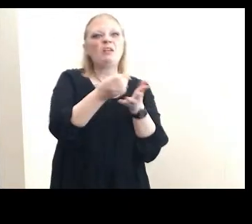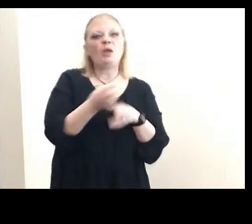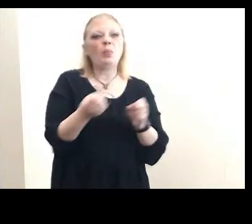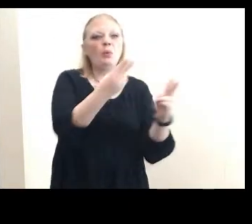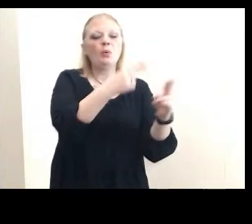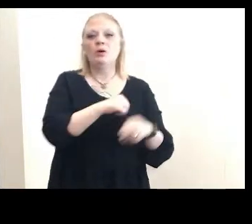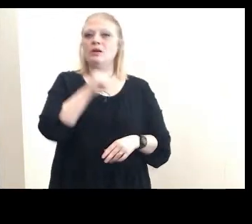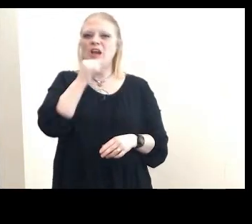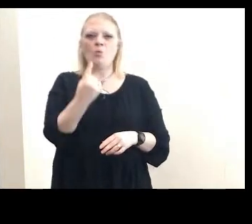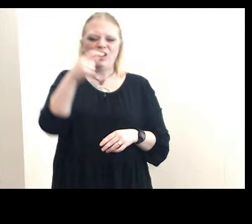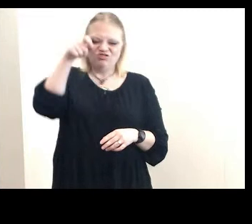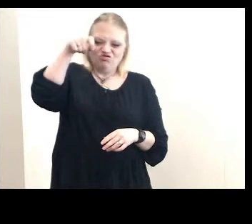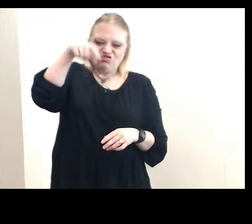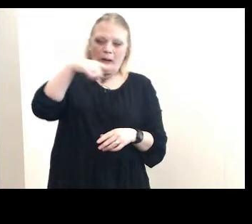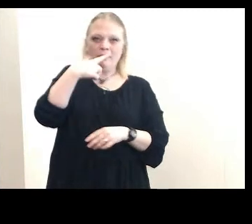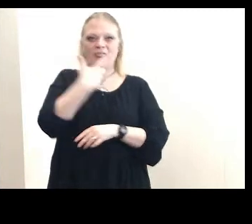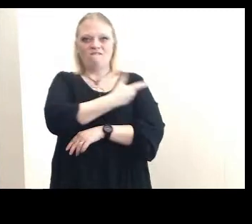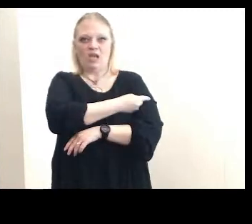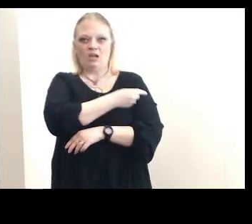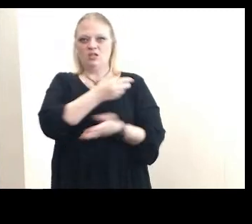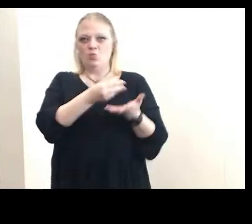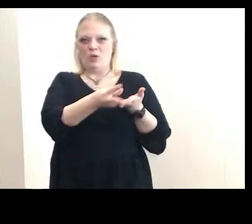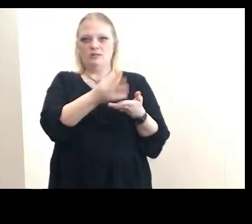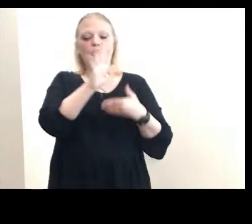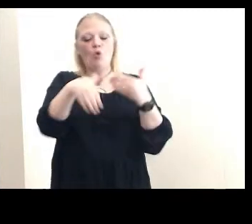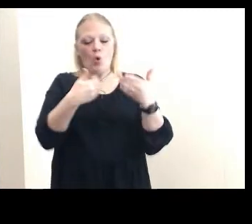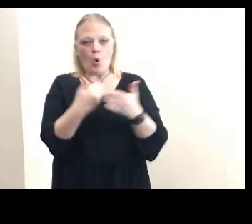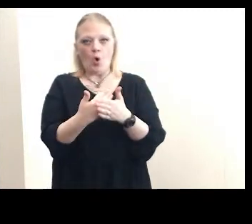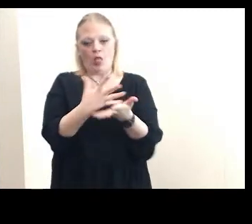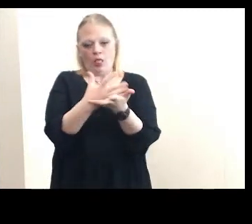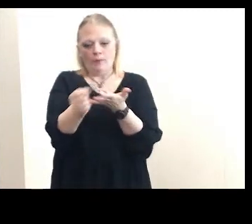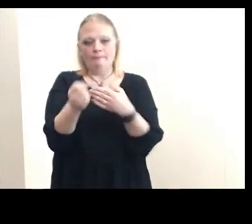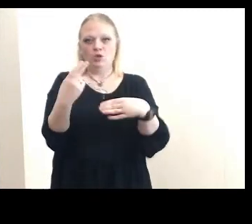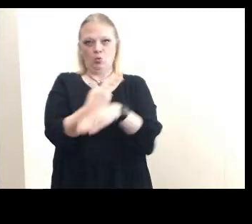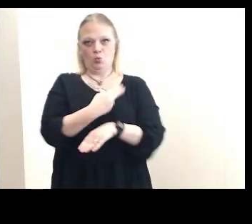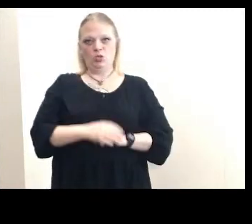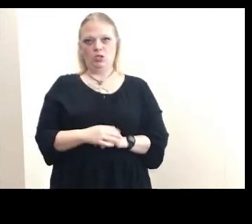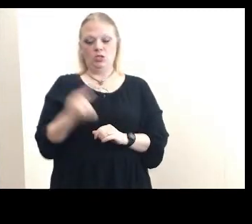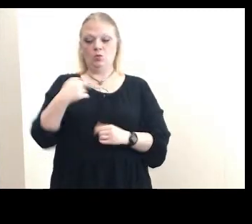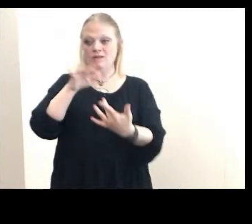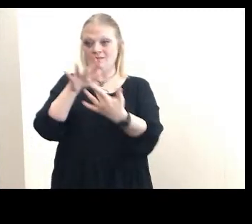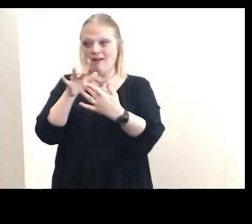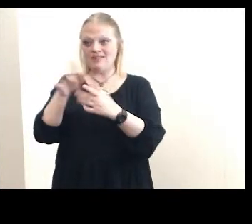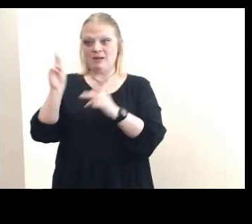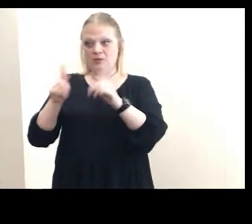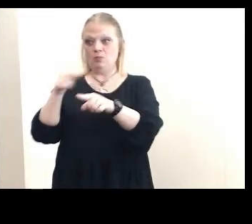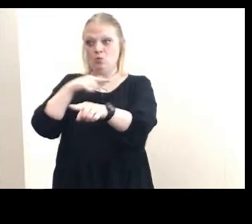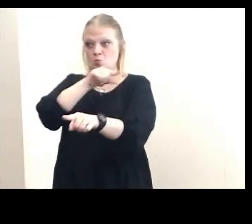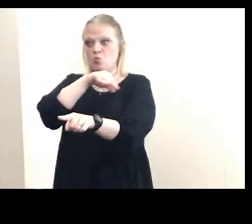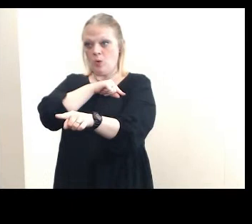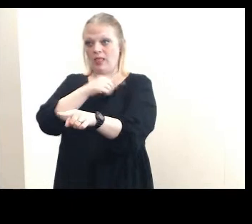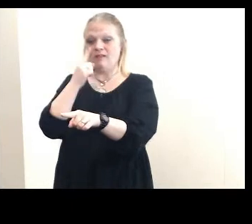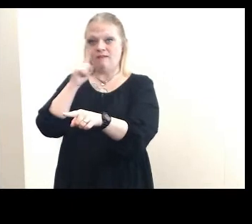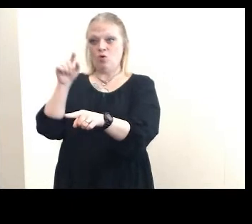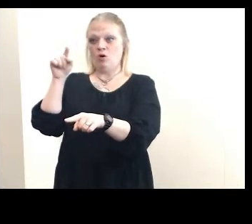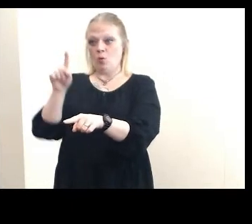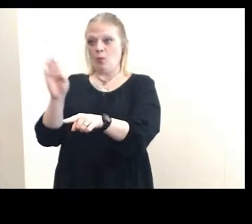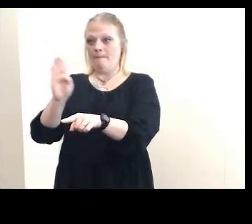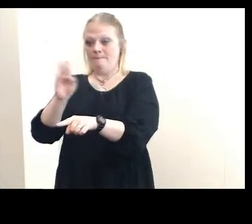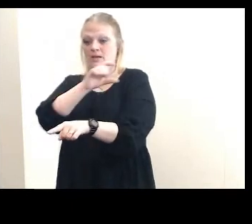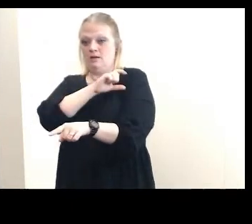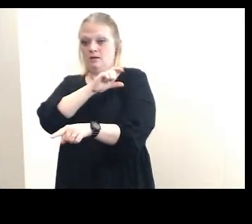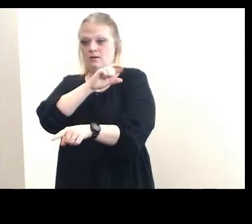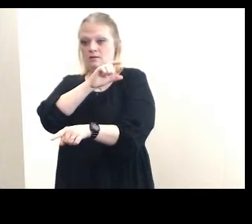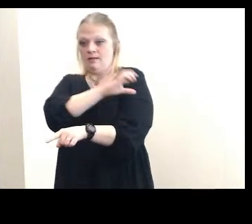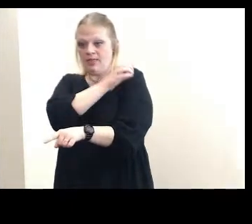Not a single drop of the vaccine was wasted. All doses were used. We contacted individuals that qualified for the 1B clinic, police,